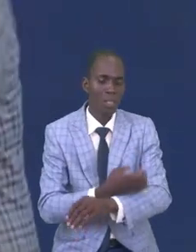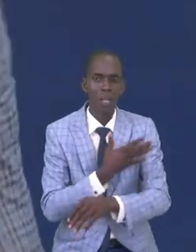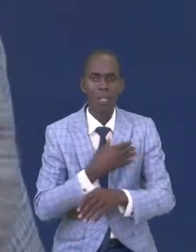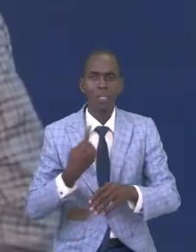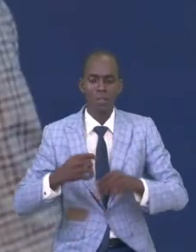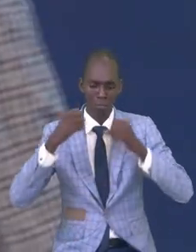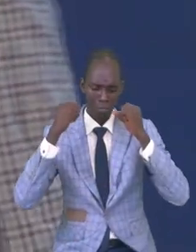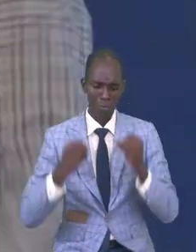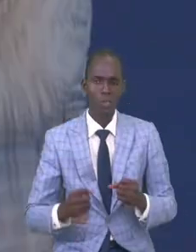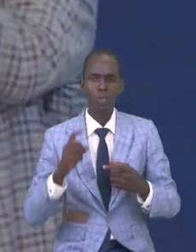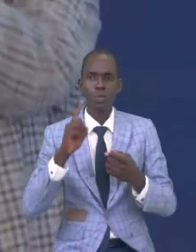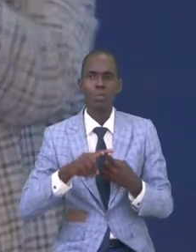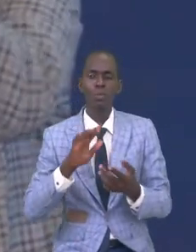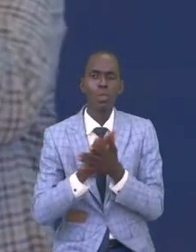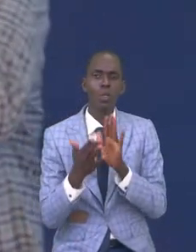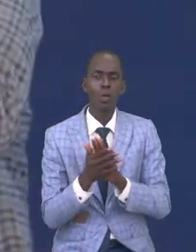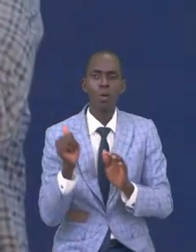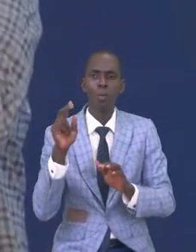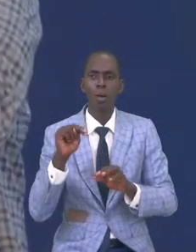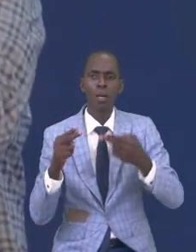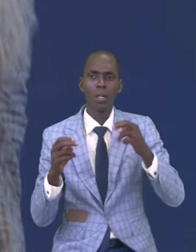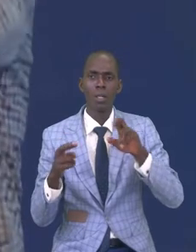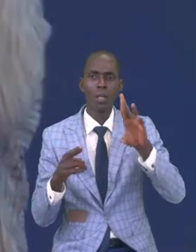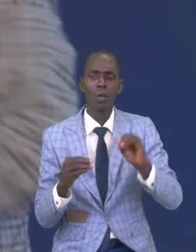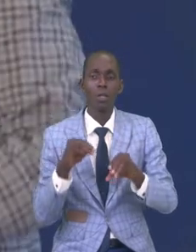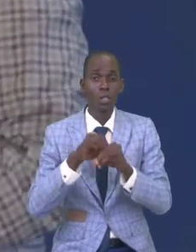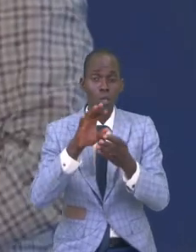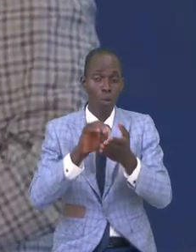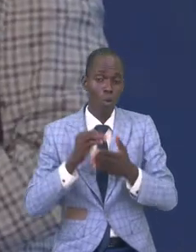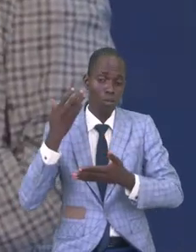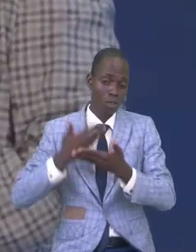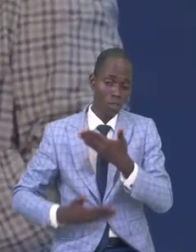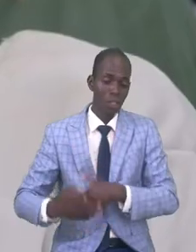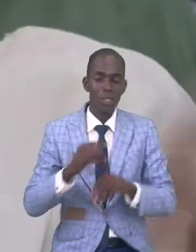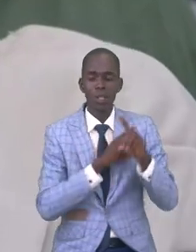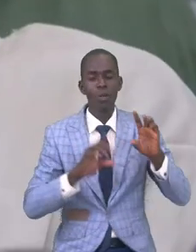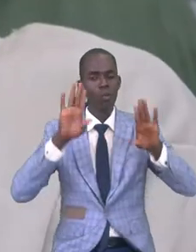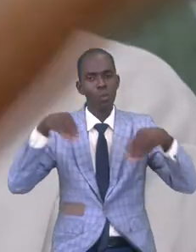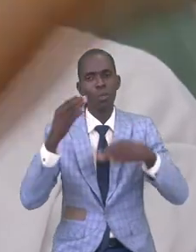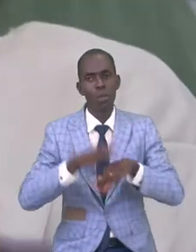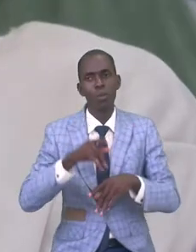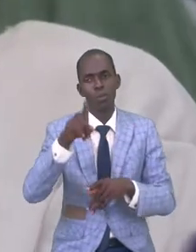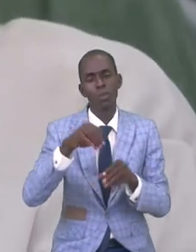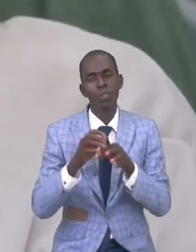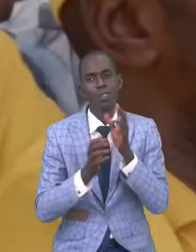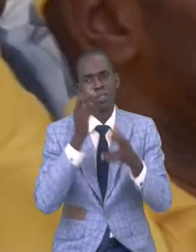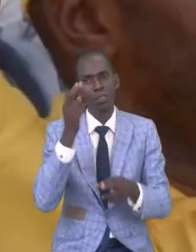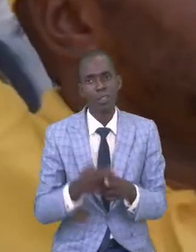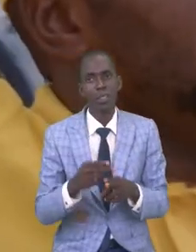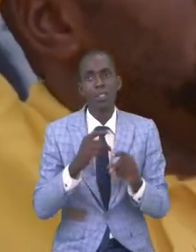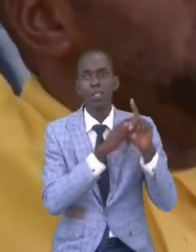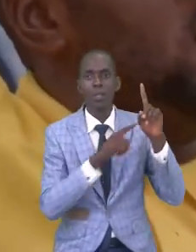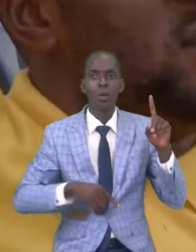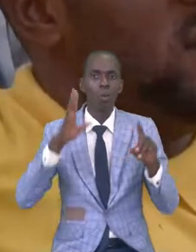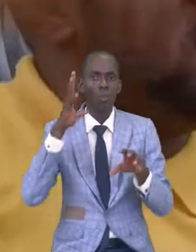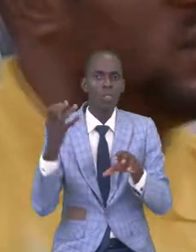to become a hero in your generation? The Lord will grant unto you. He'll take you from